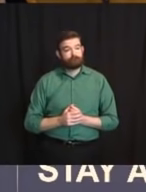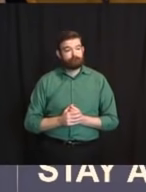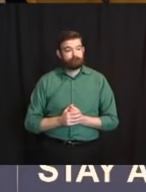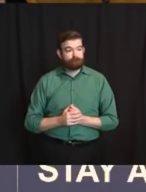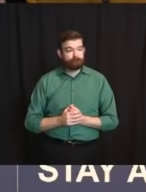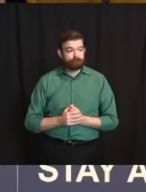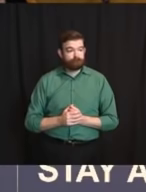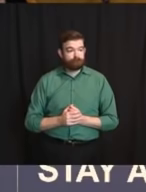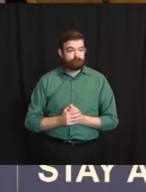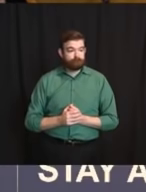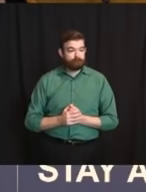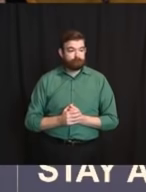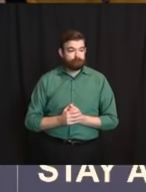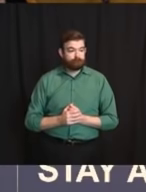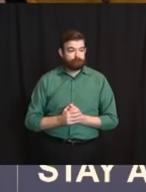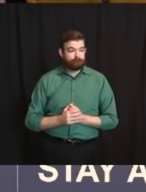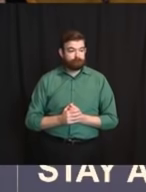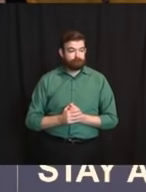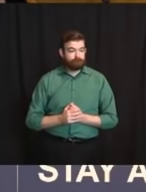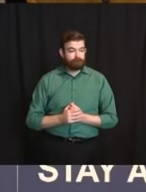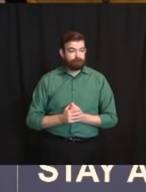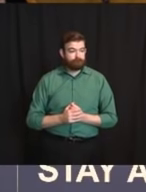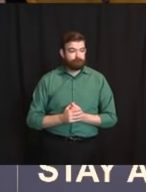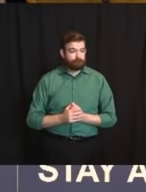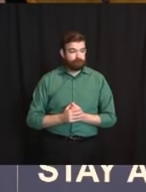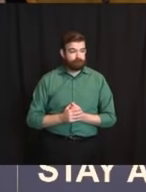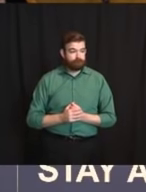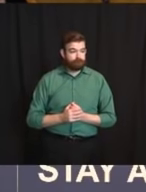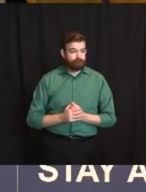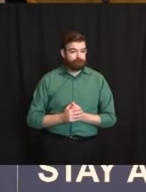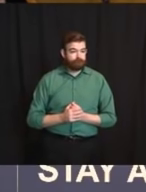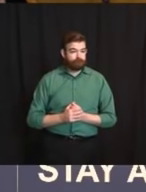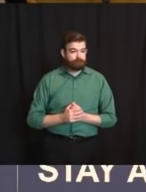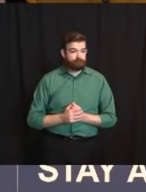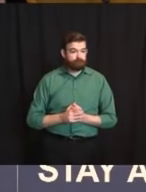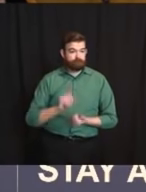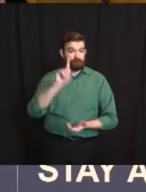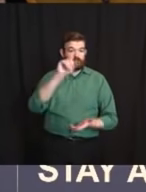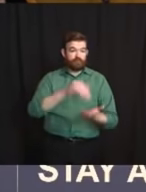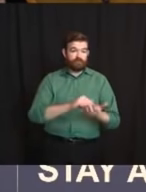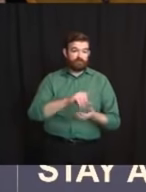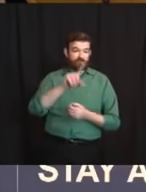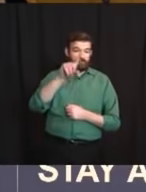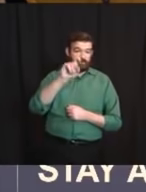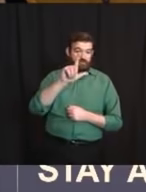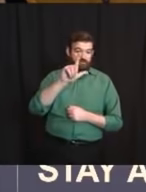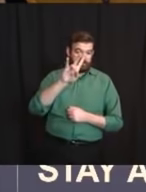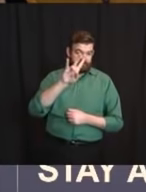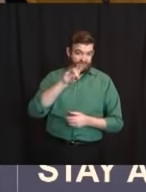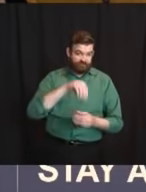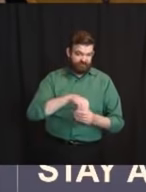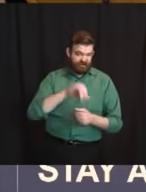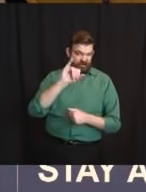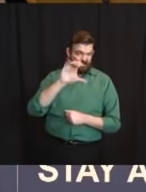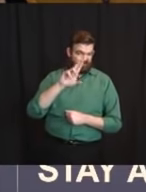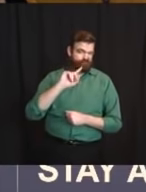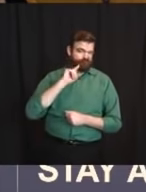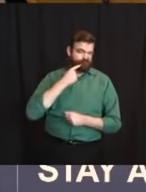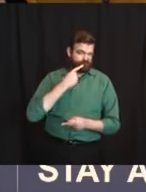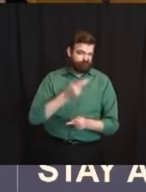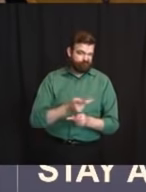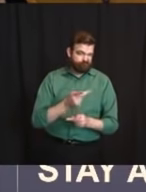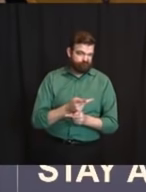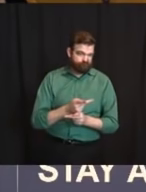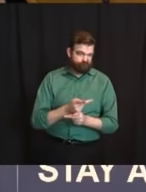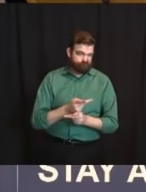Including in that number are 1,127 individuals in critical care, with 75% of those